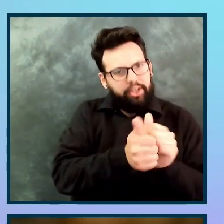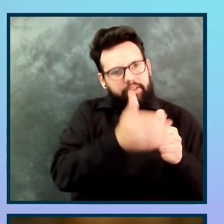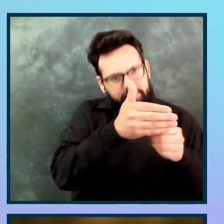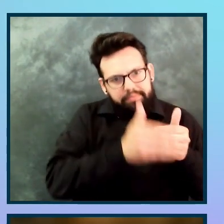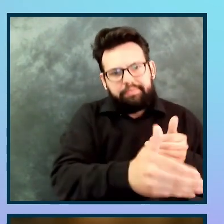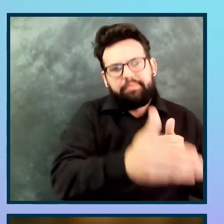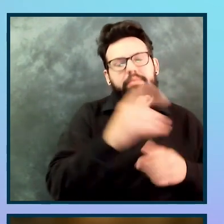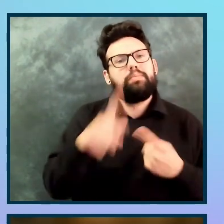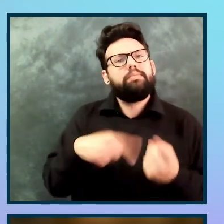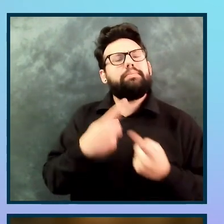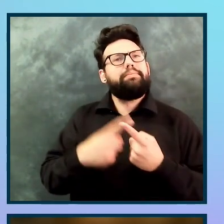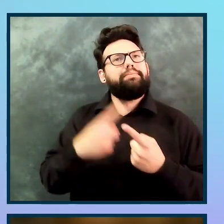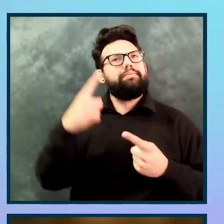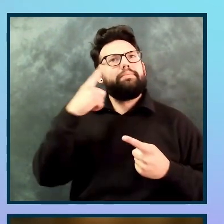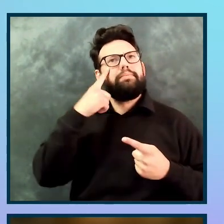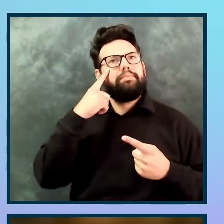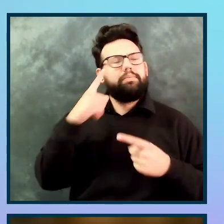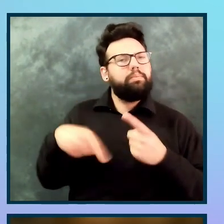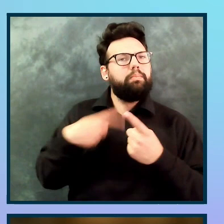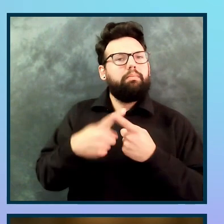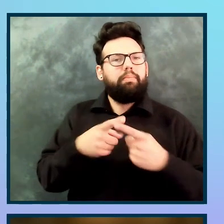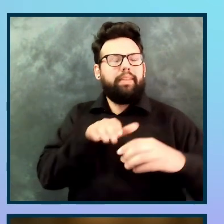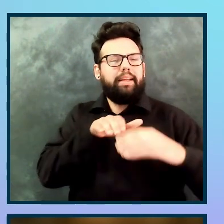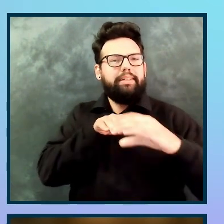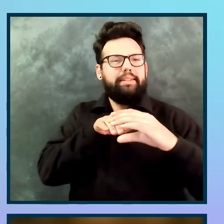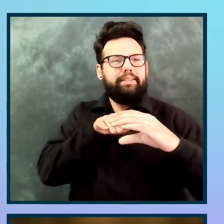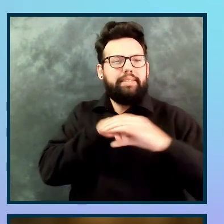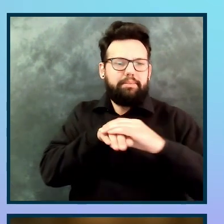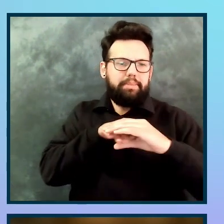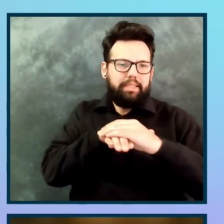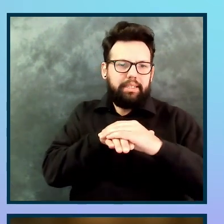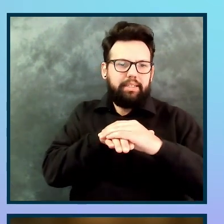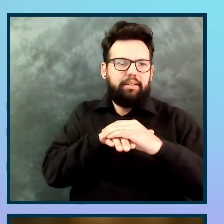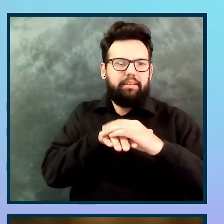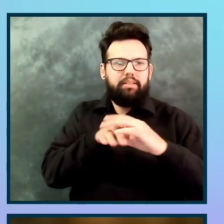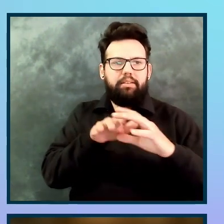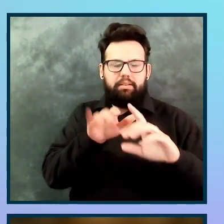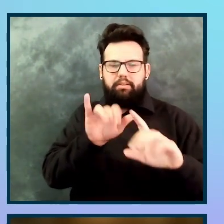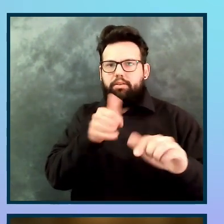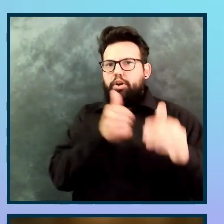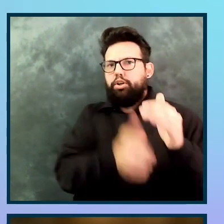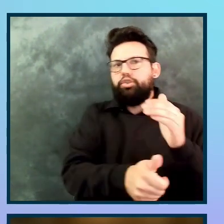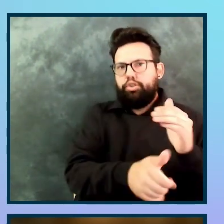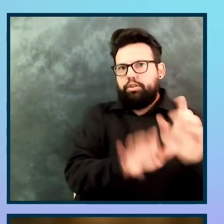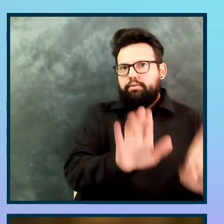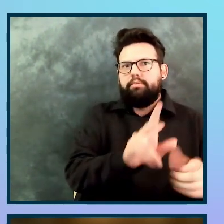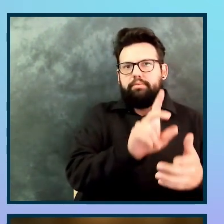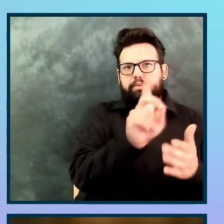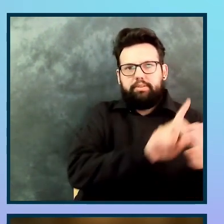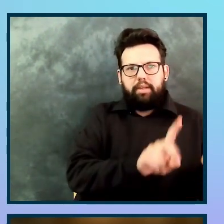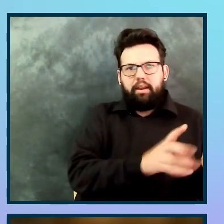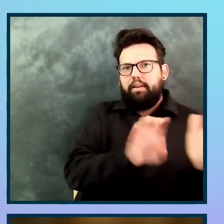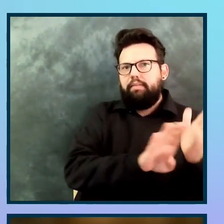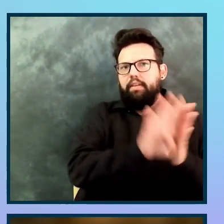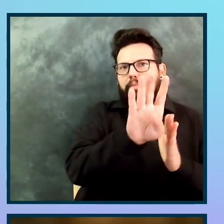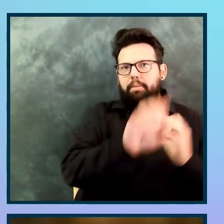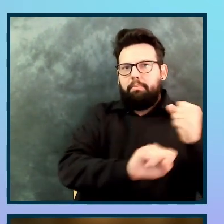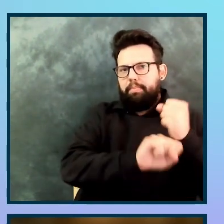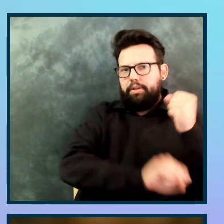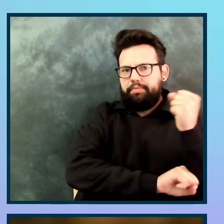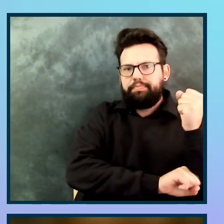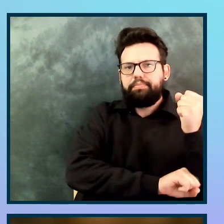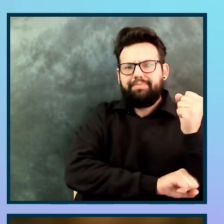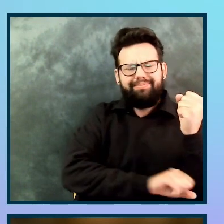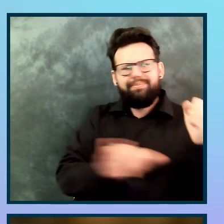So when we think of accessibility by design, which falls under the design and development pillar, we want to build into the entire product